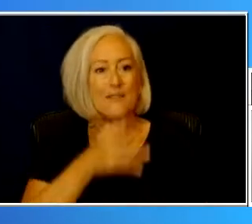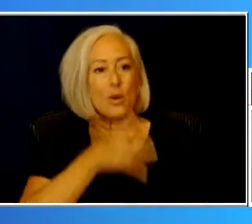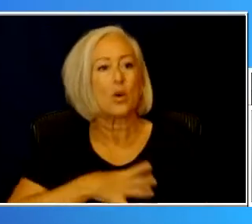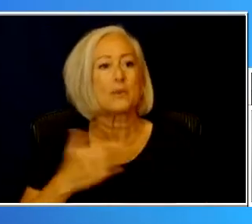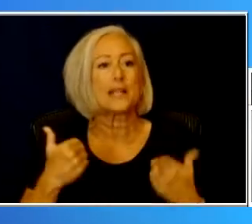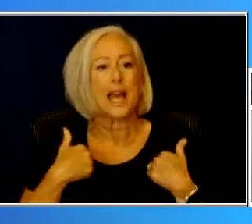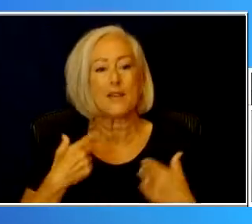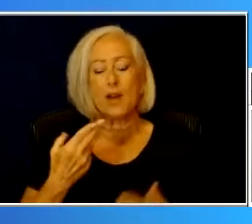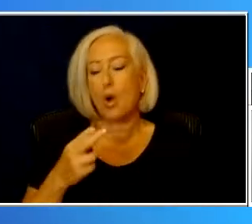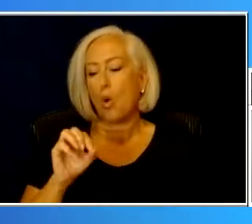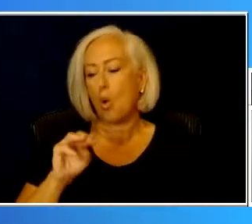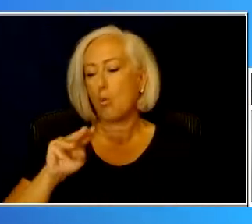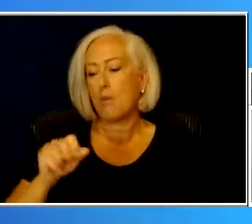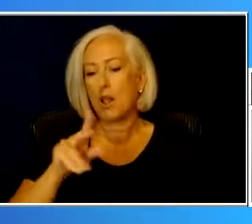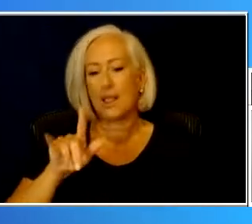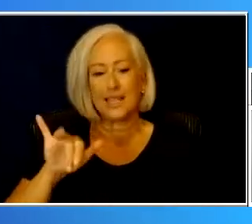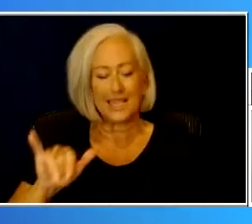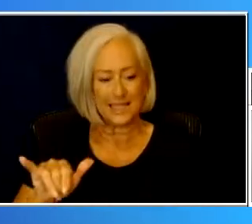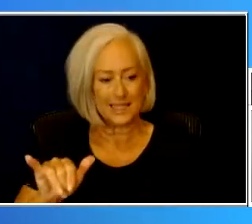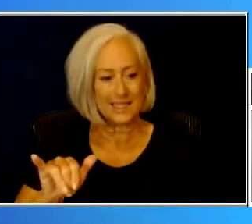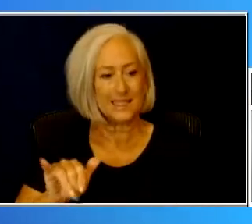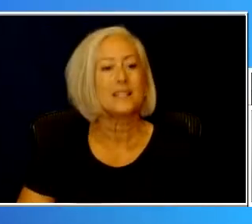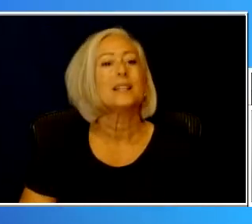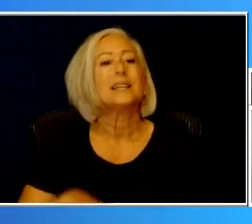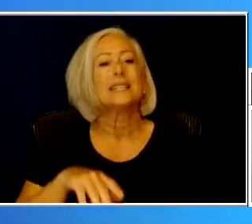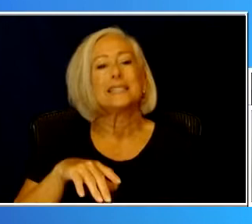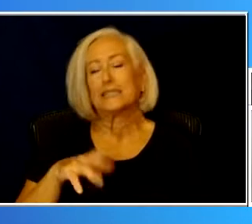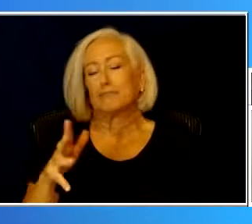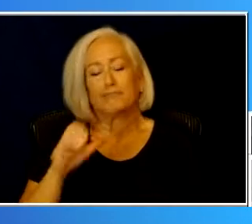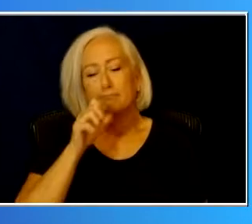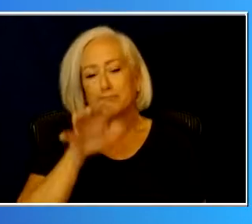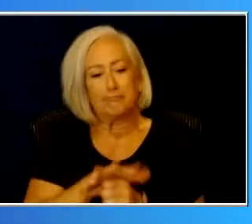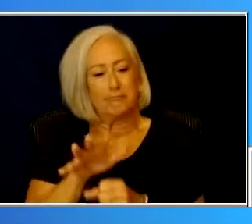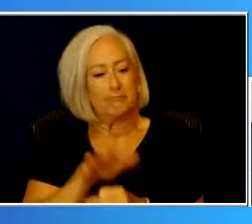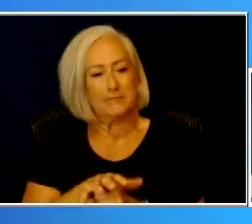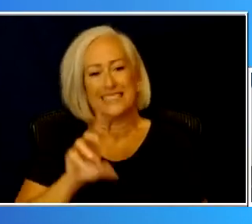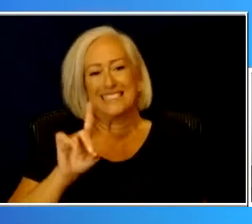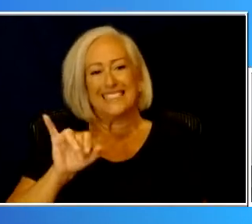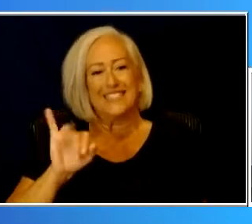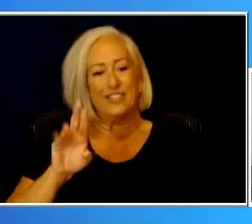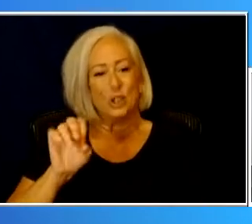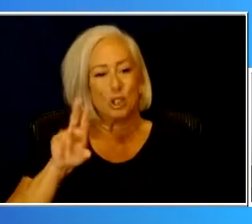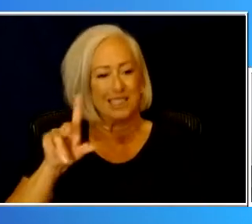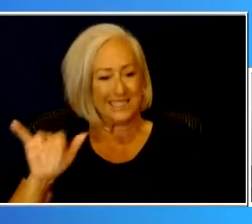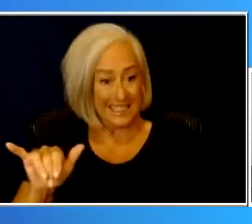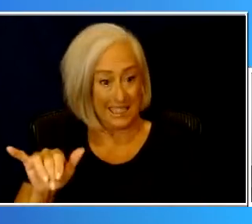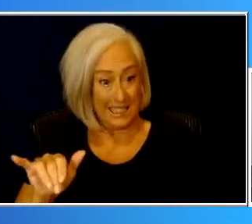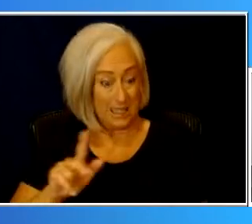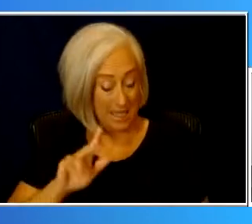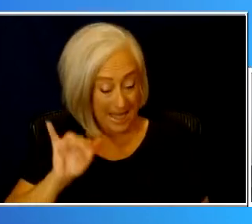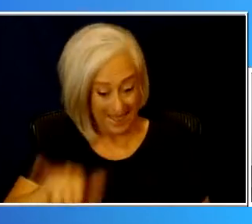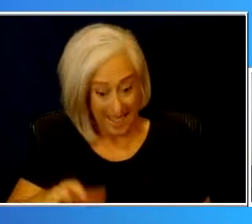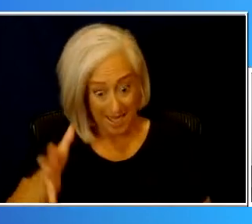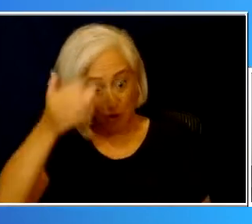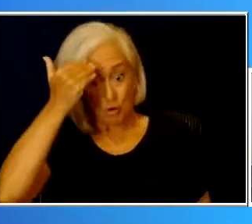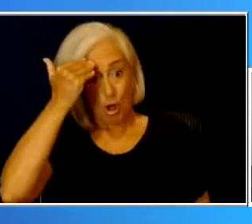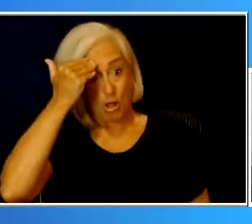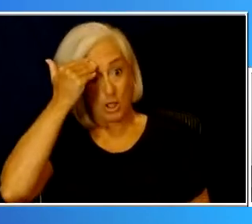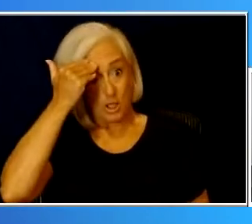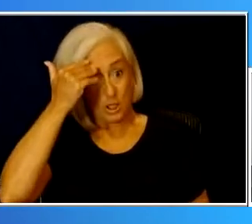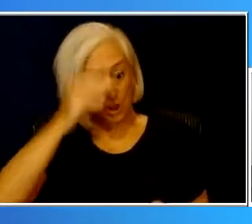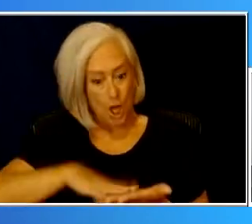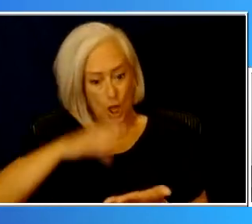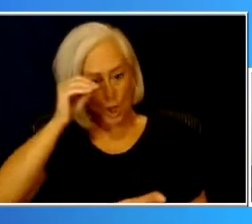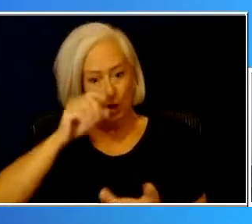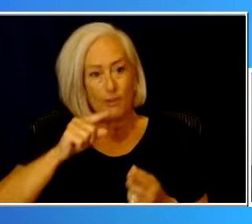recombination deficiency. And actually, all of this knowledge came from learning about one particular mutation